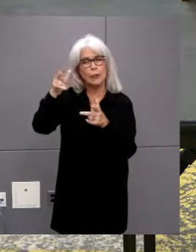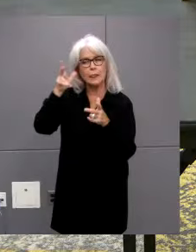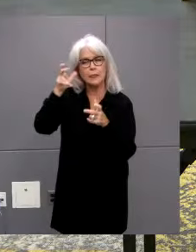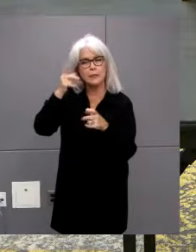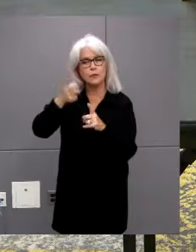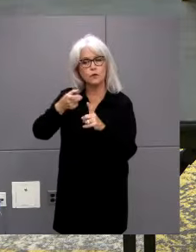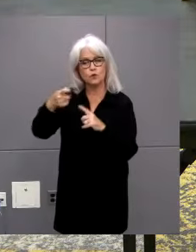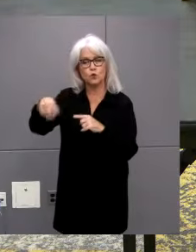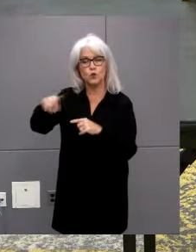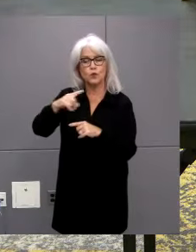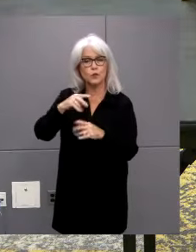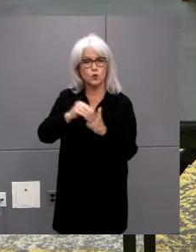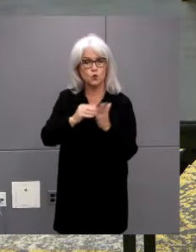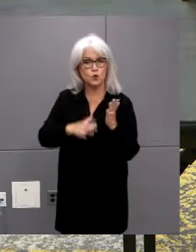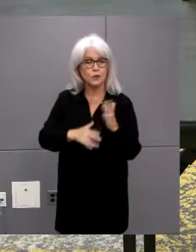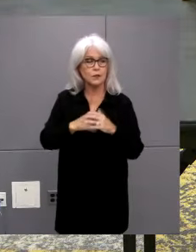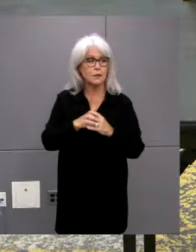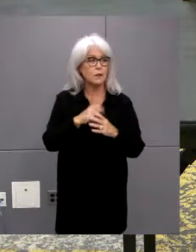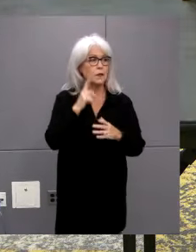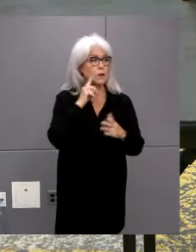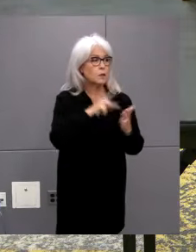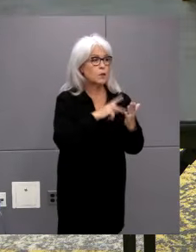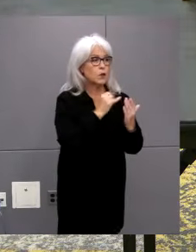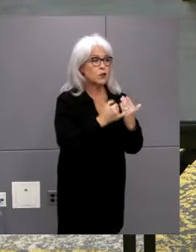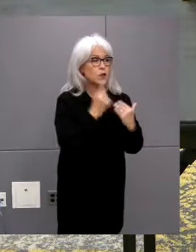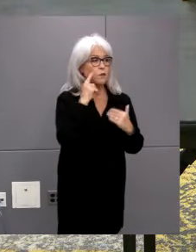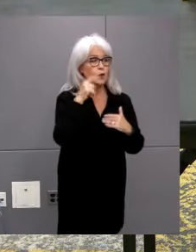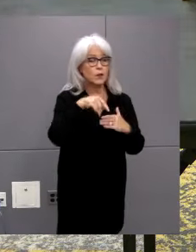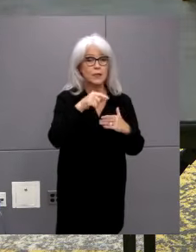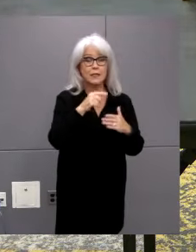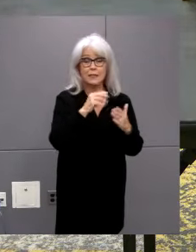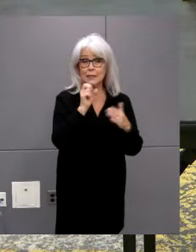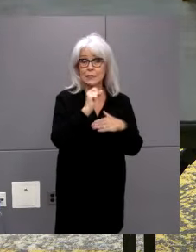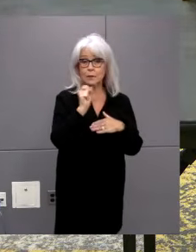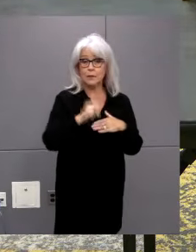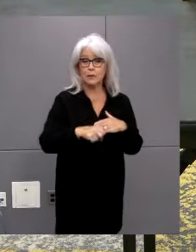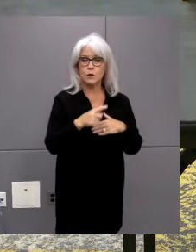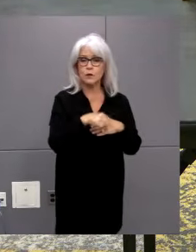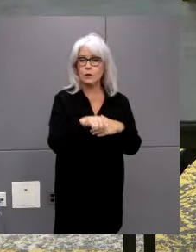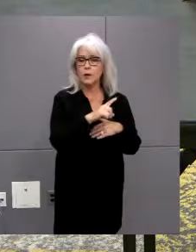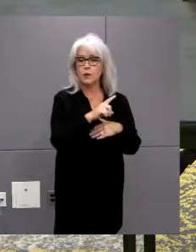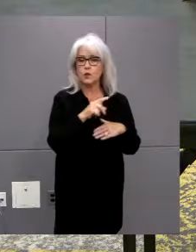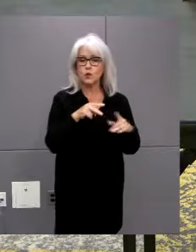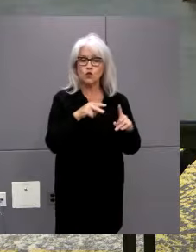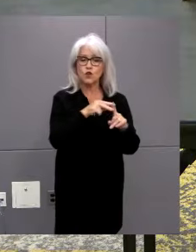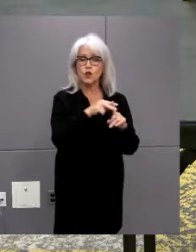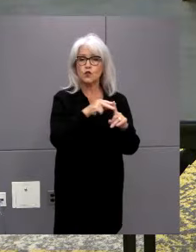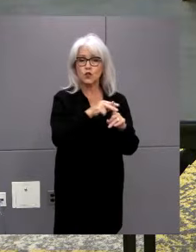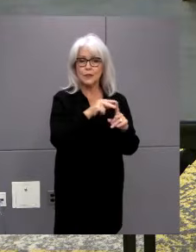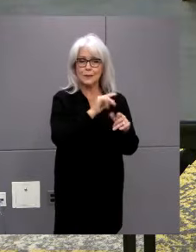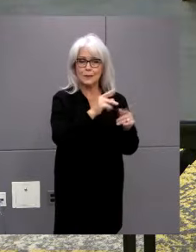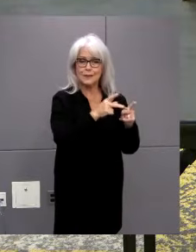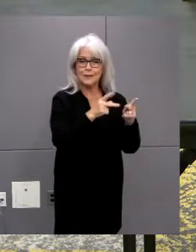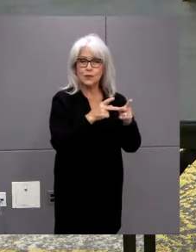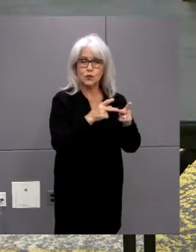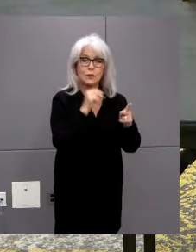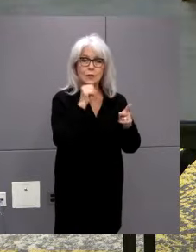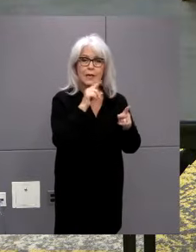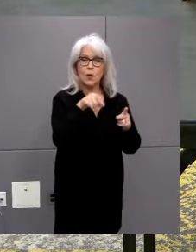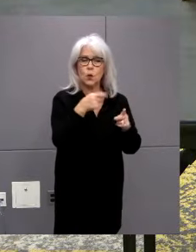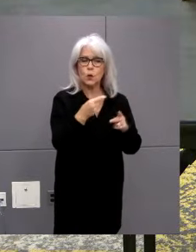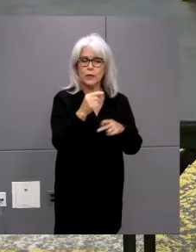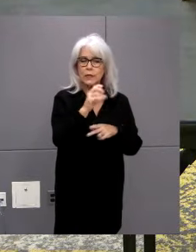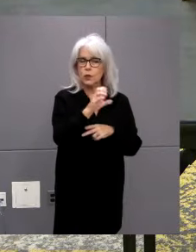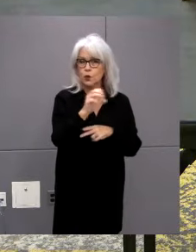I'm gonna talk about the project for this semester. So it was about the charging stations, not just in Curtis here